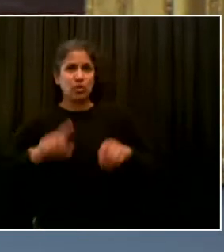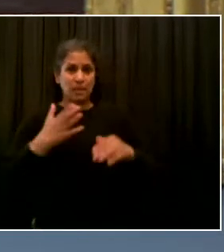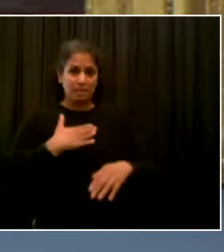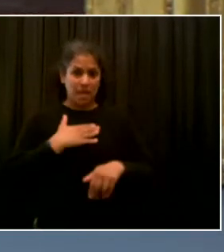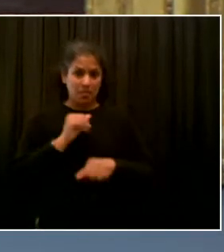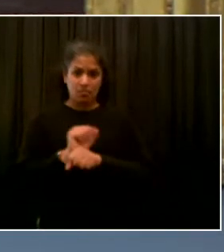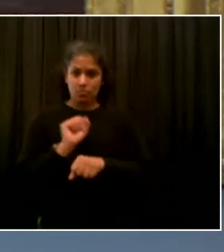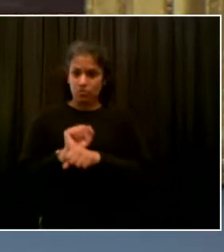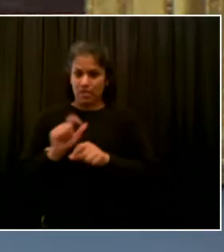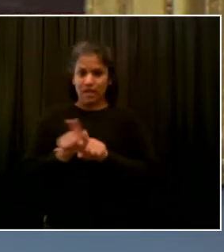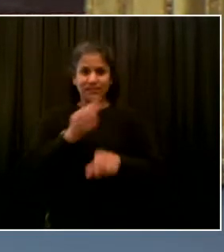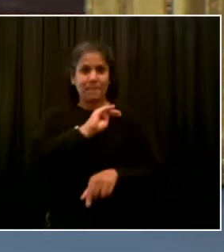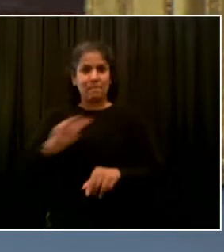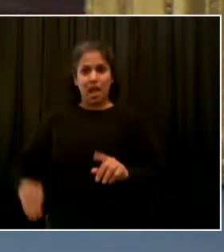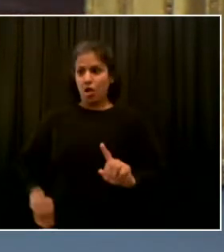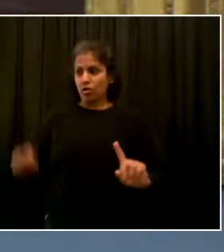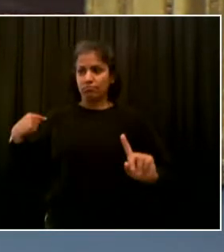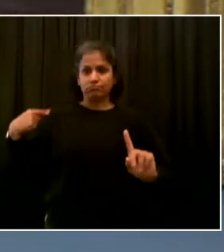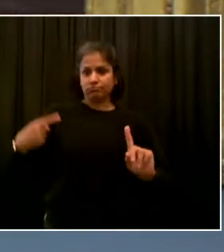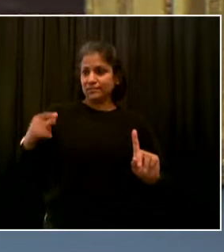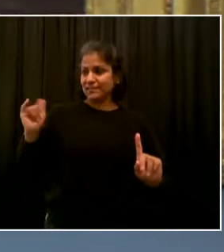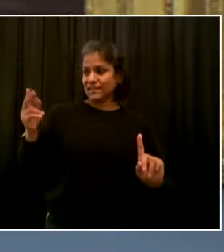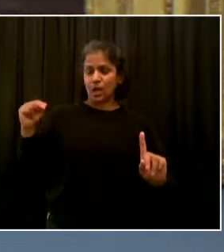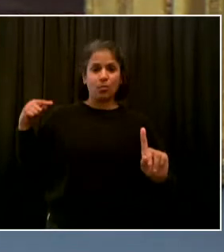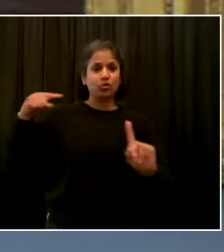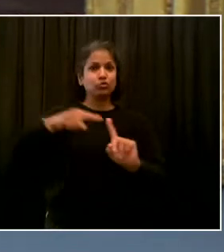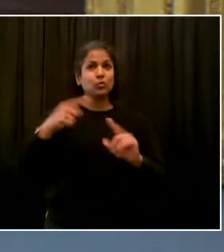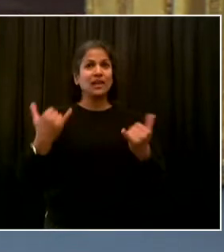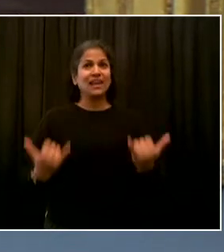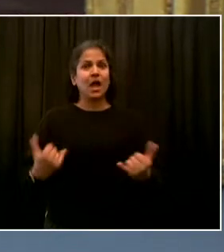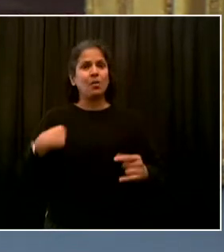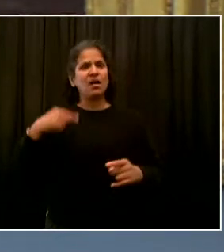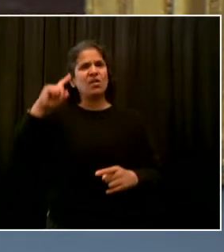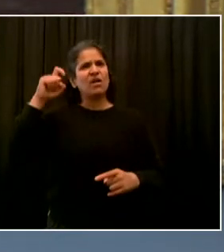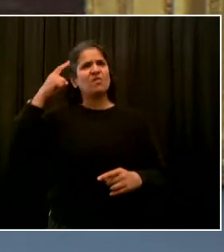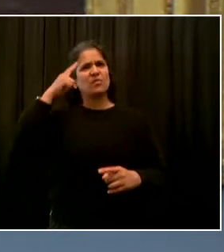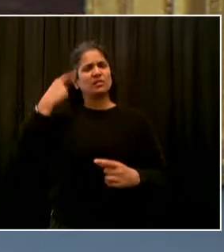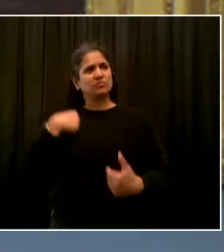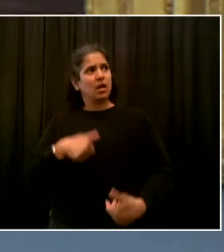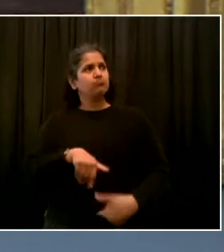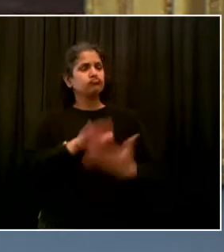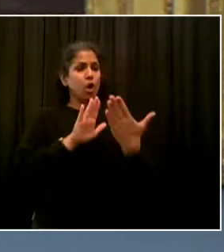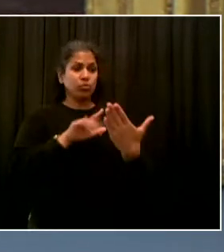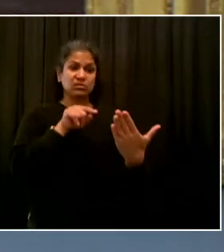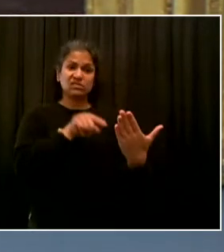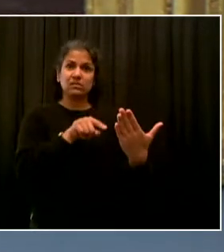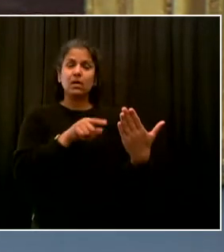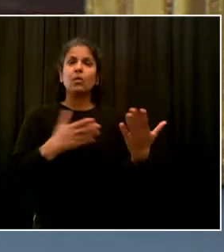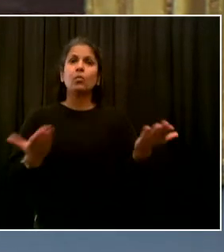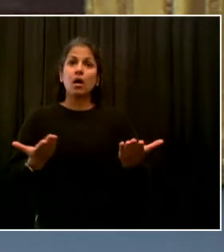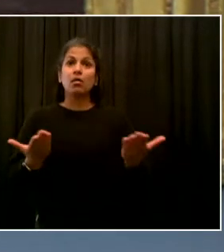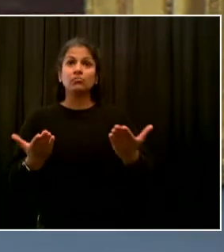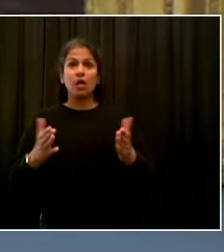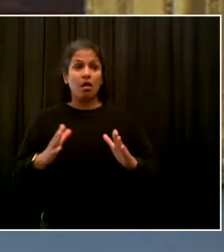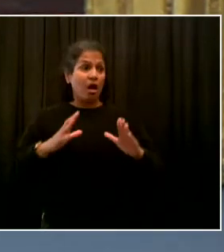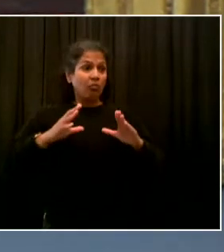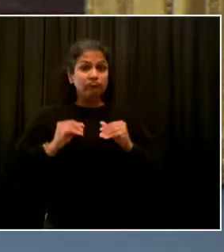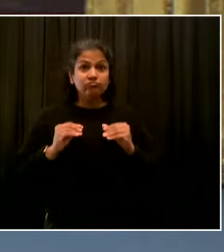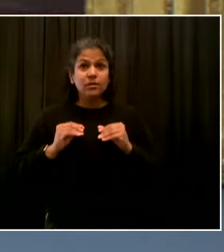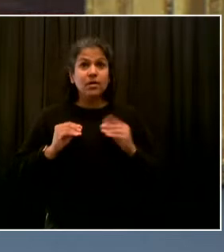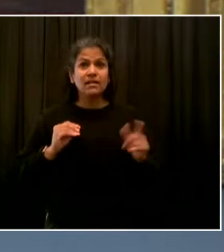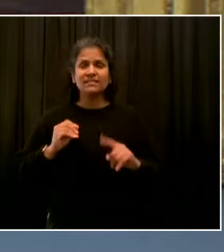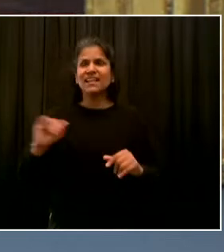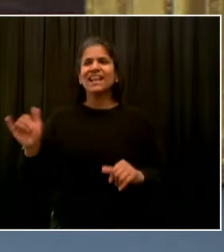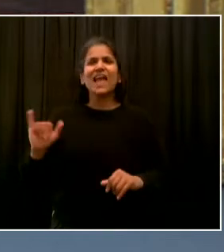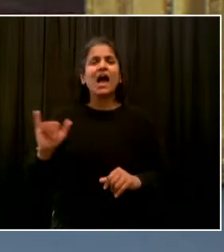innovative, thoughtful approach to medicine. We embrace the same belief of how much